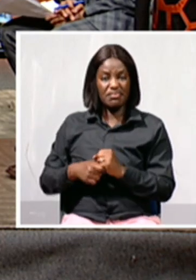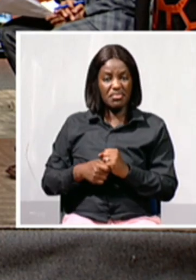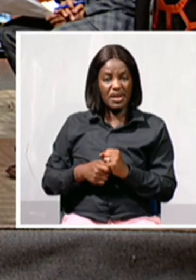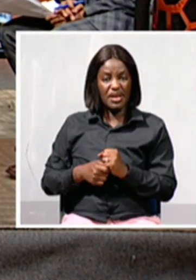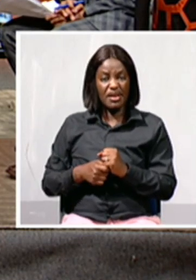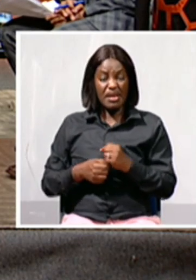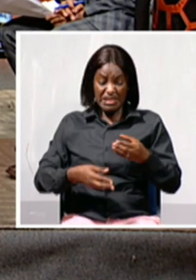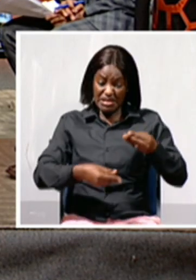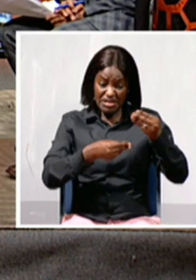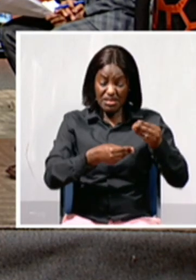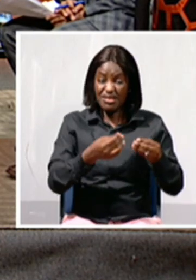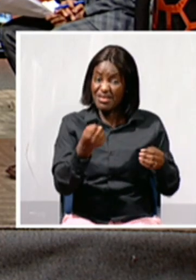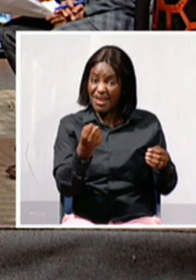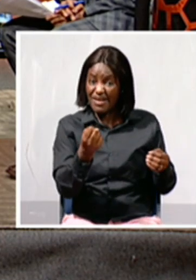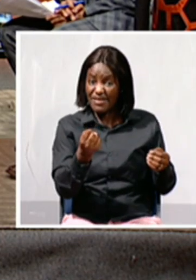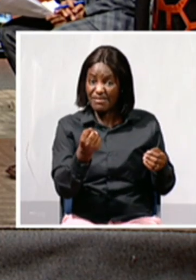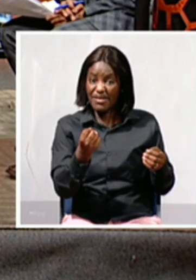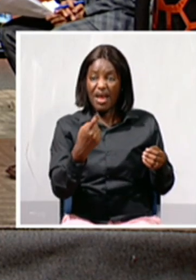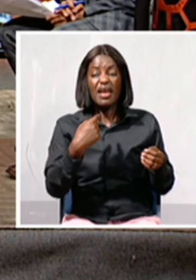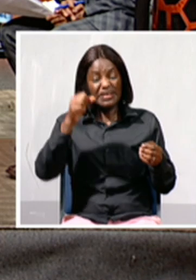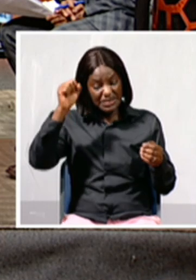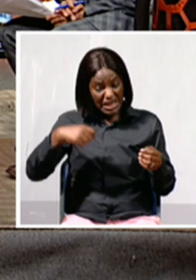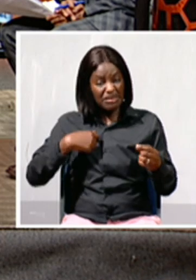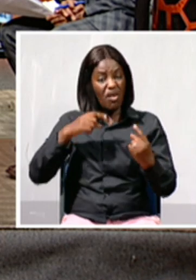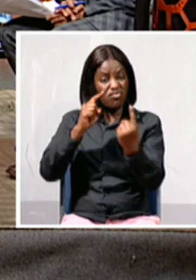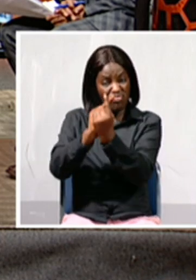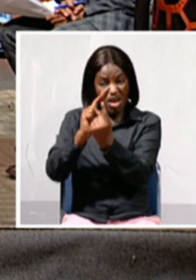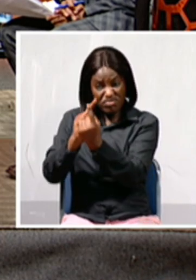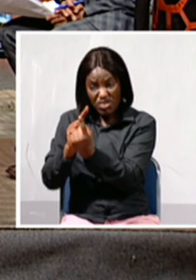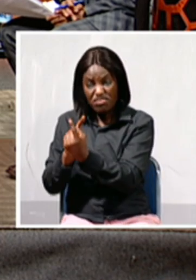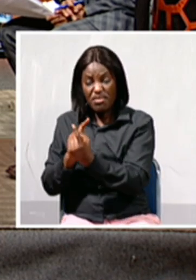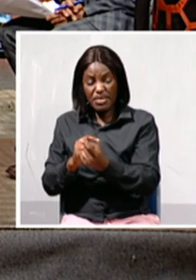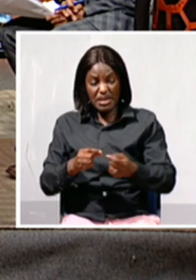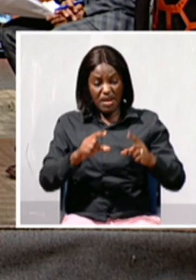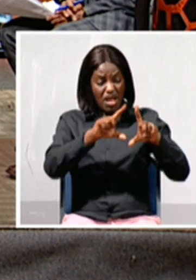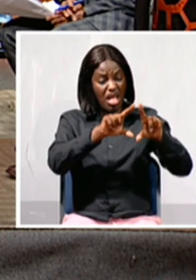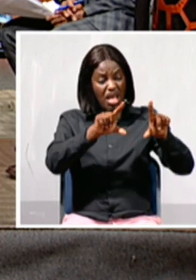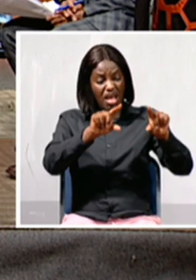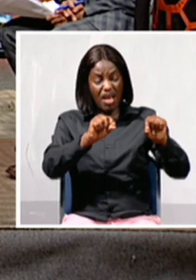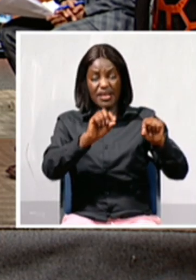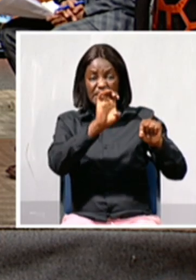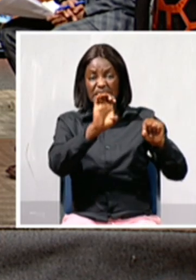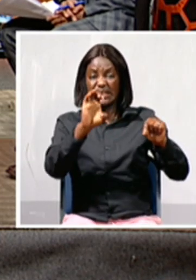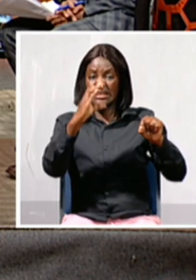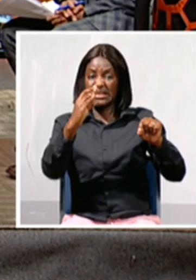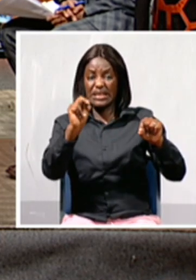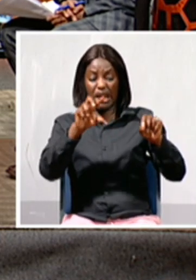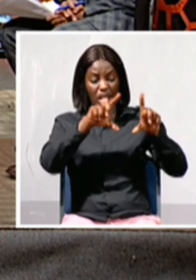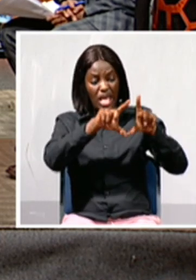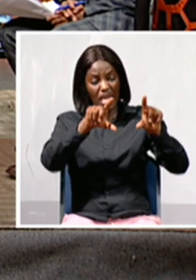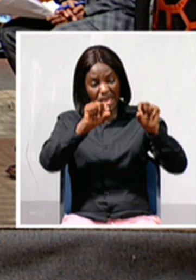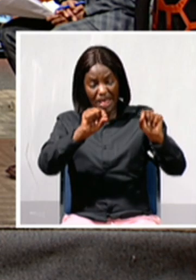I have come across people who are having voters registration cards, and